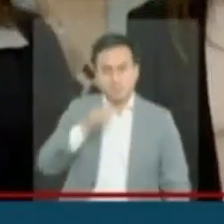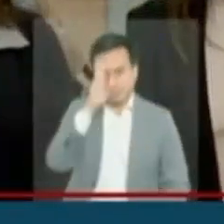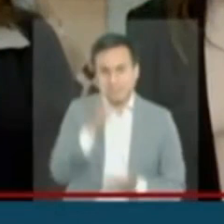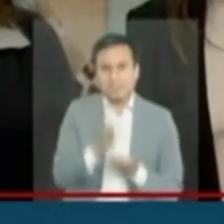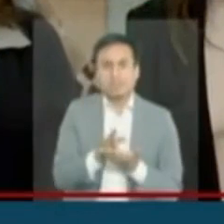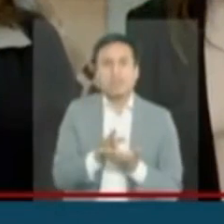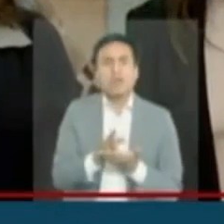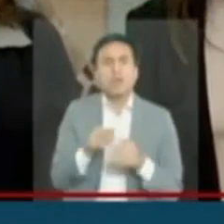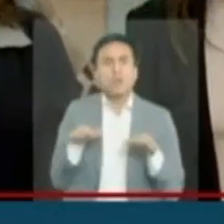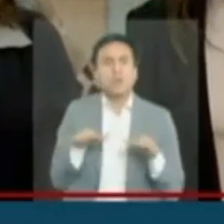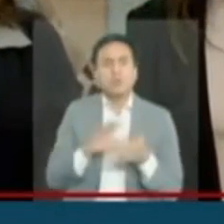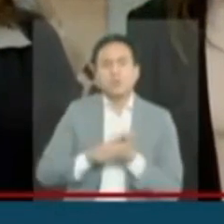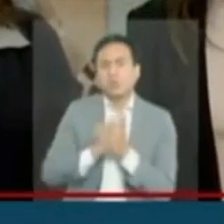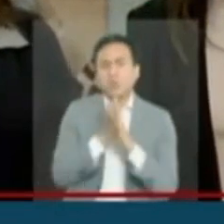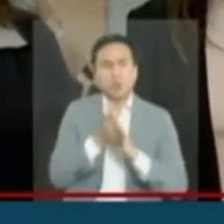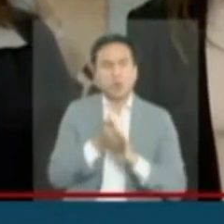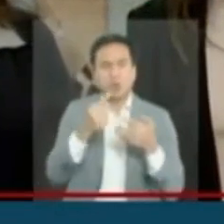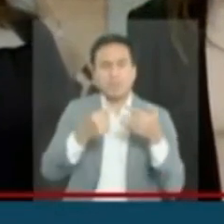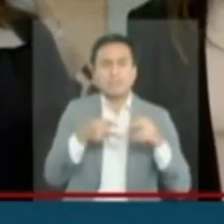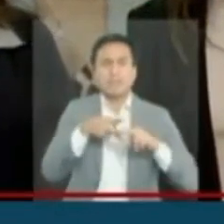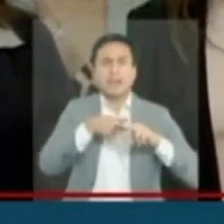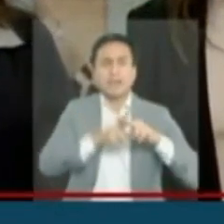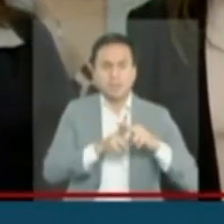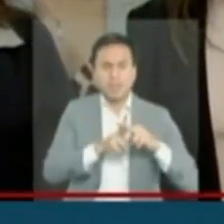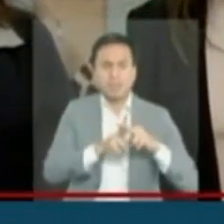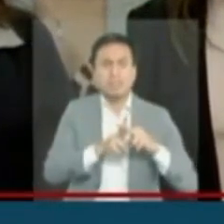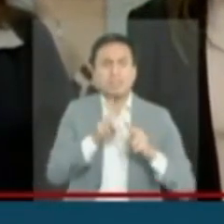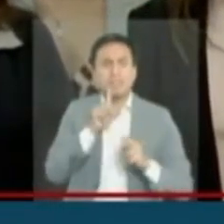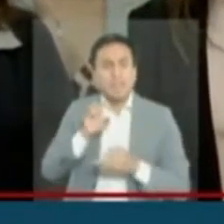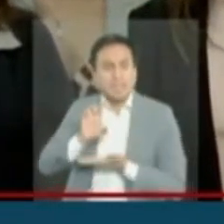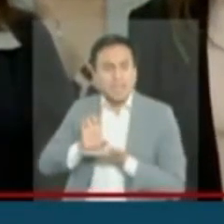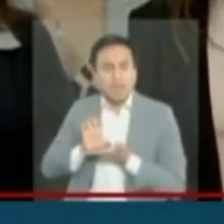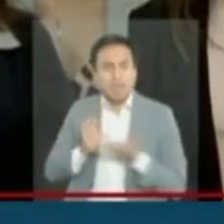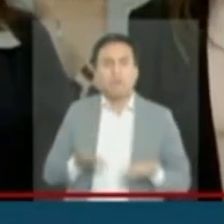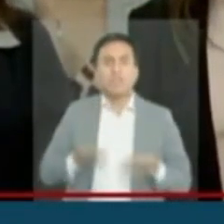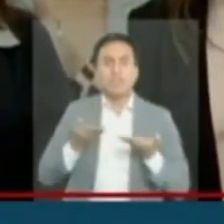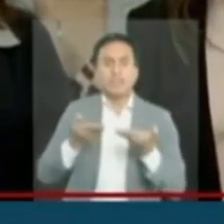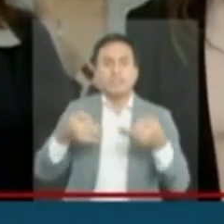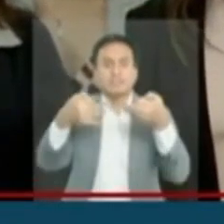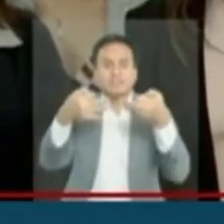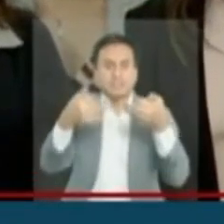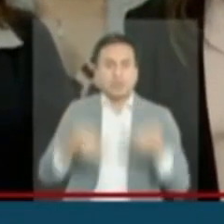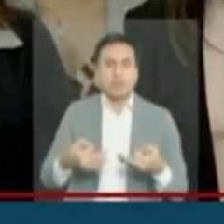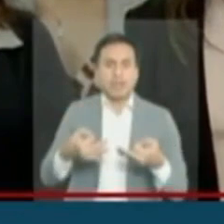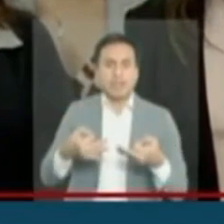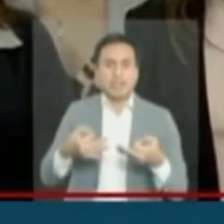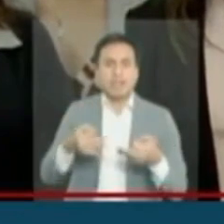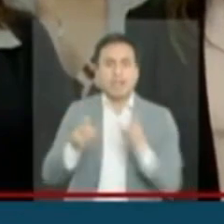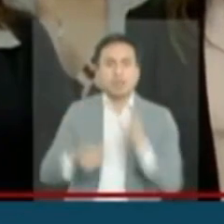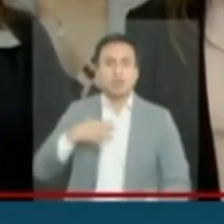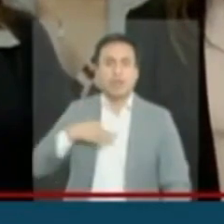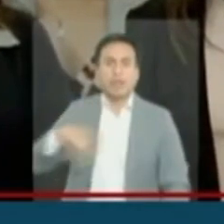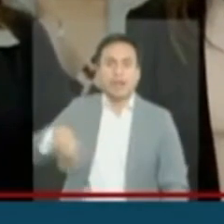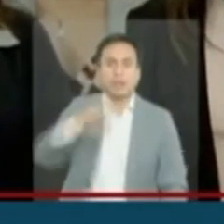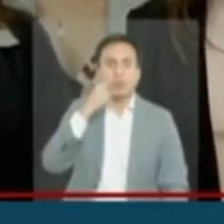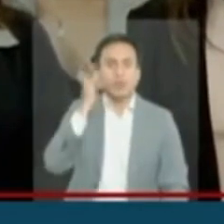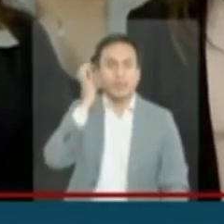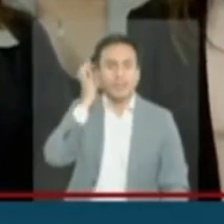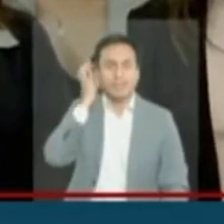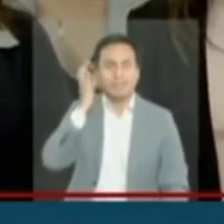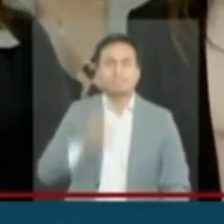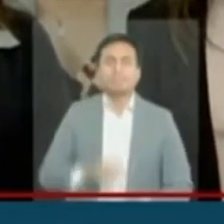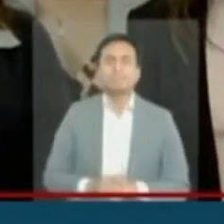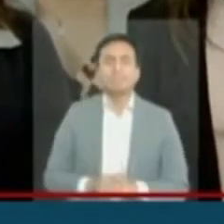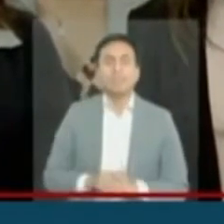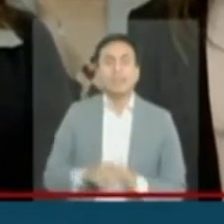We have decided to use the tools of the state to provide security to our citizens, decreeing a state of